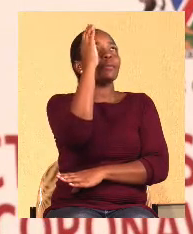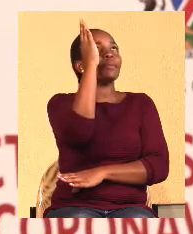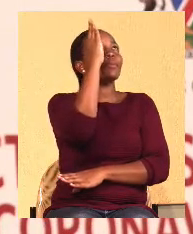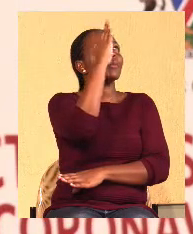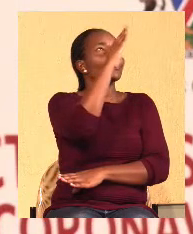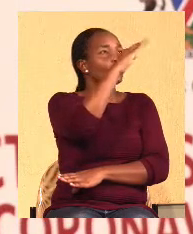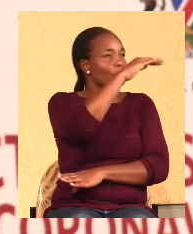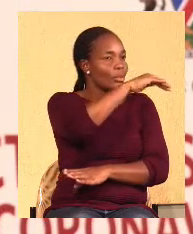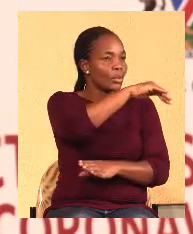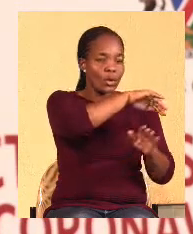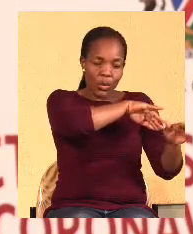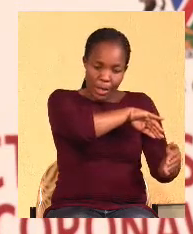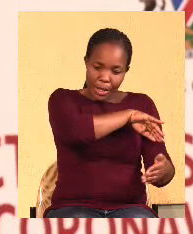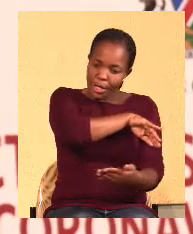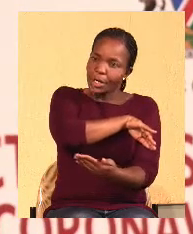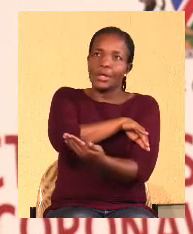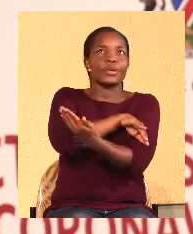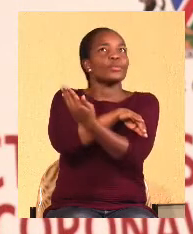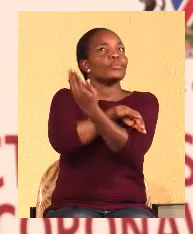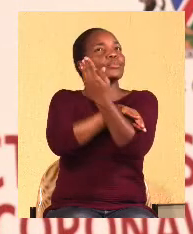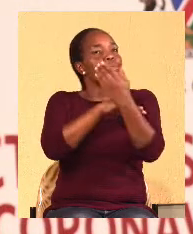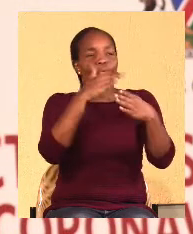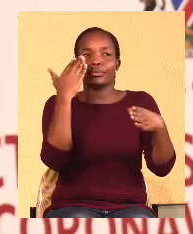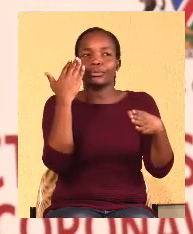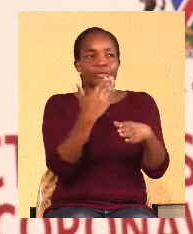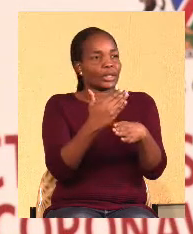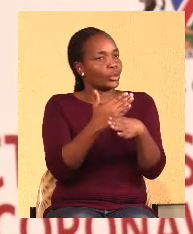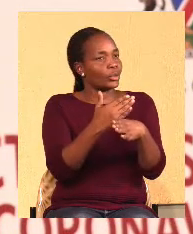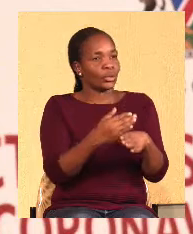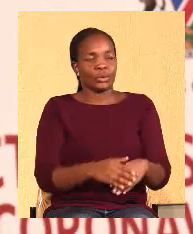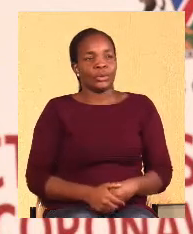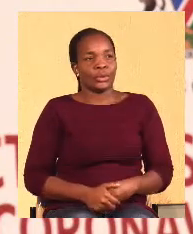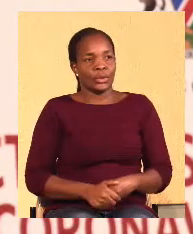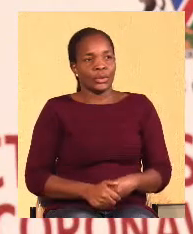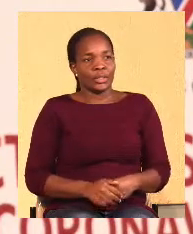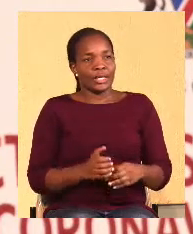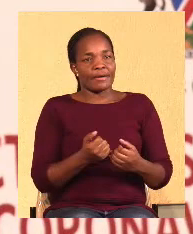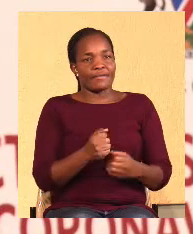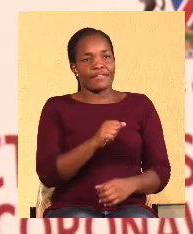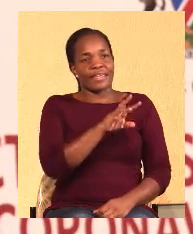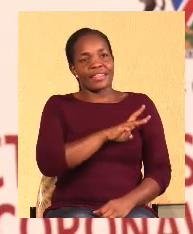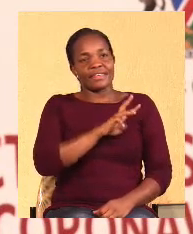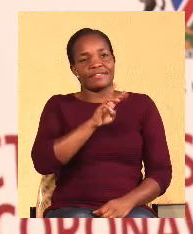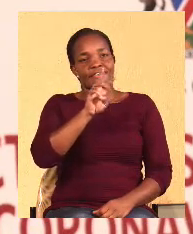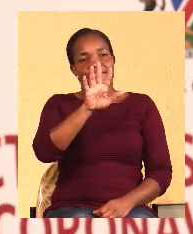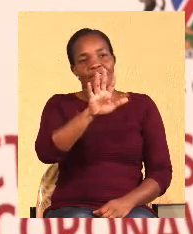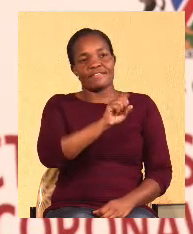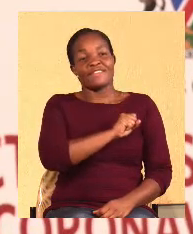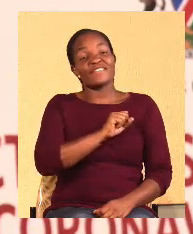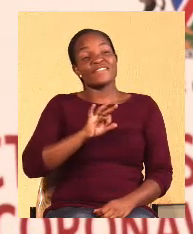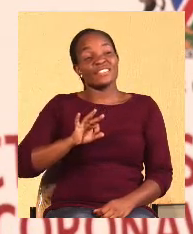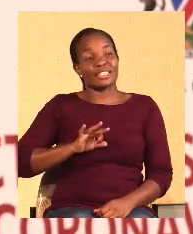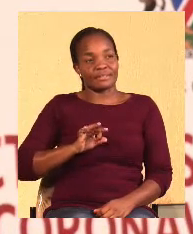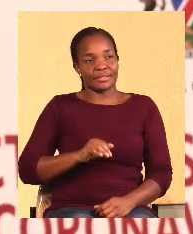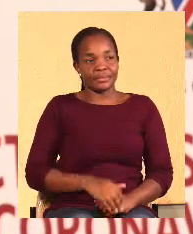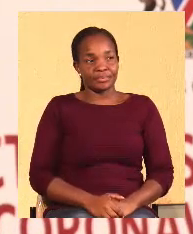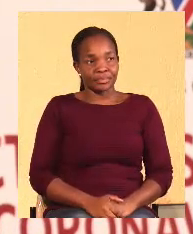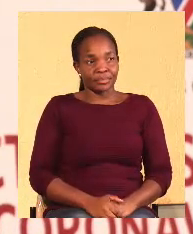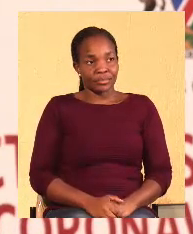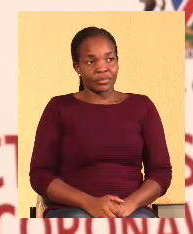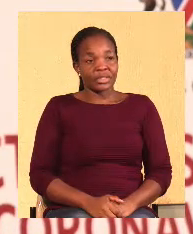and with a staff complement, with a staff of 35 people. Most of them